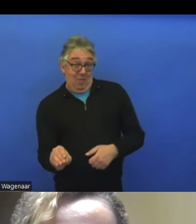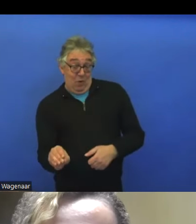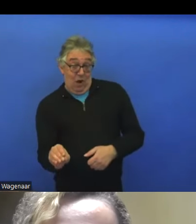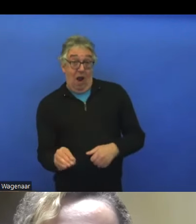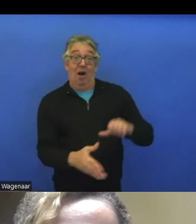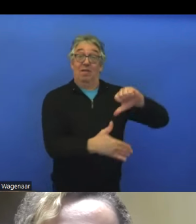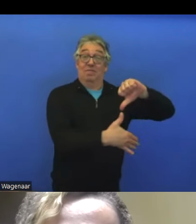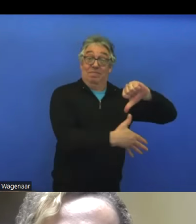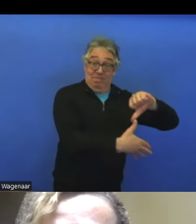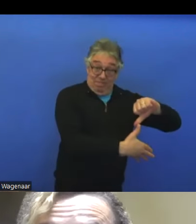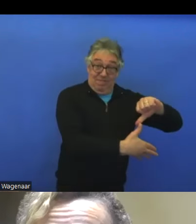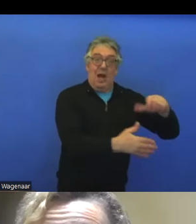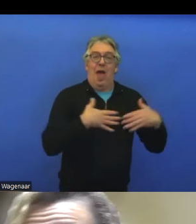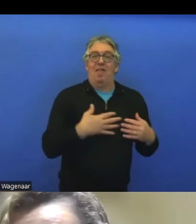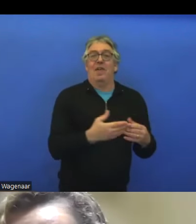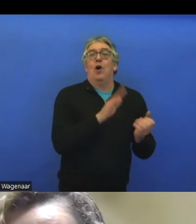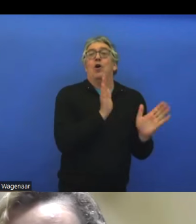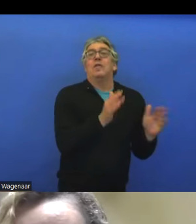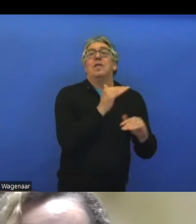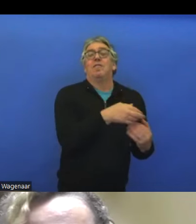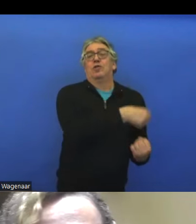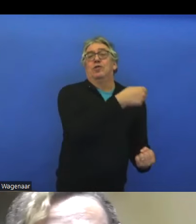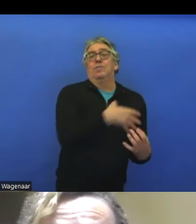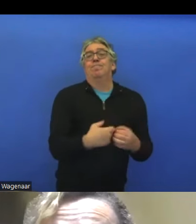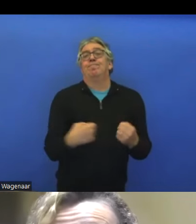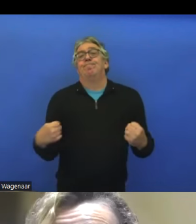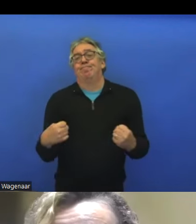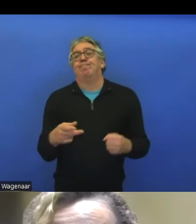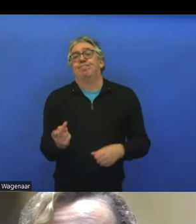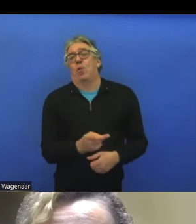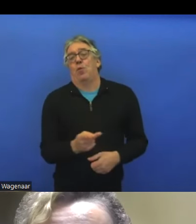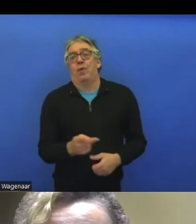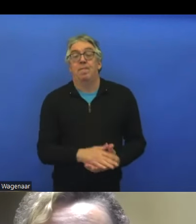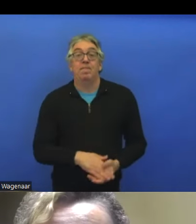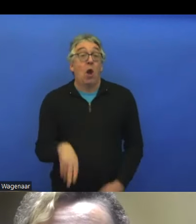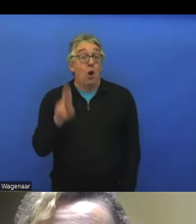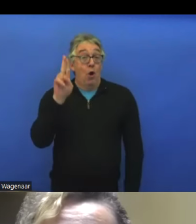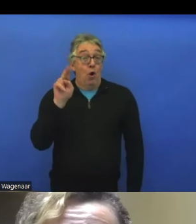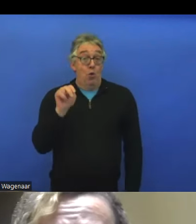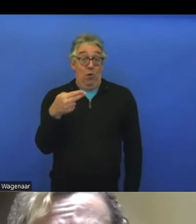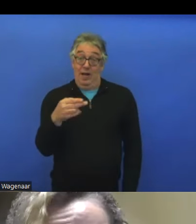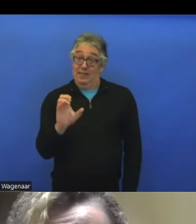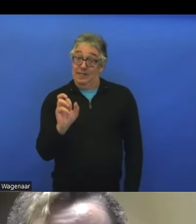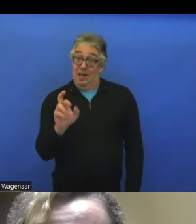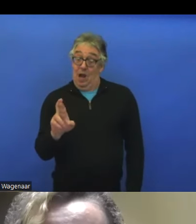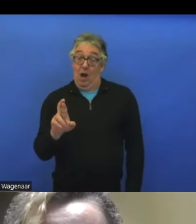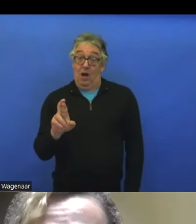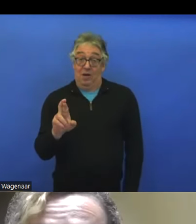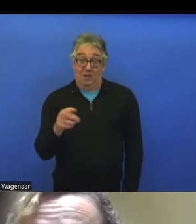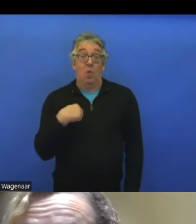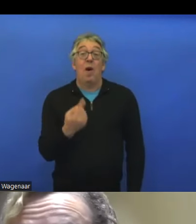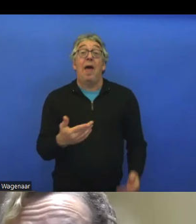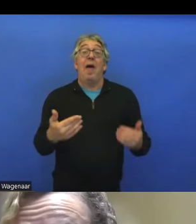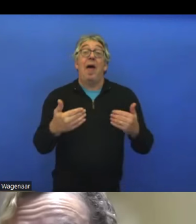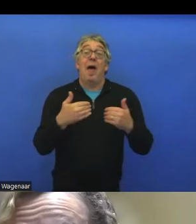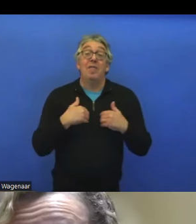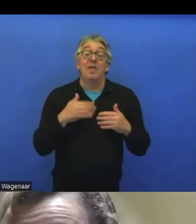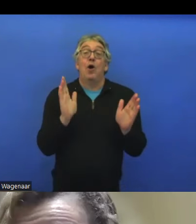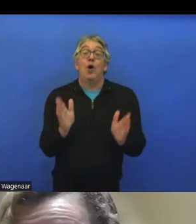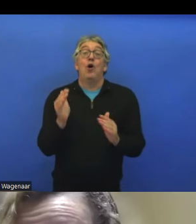America, in Africa. For UNHCR, we also have an extended, we don't call it an extended definition, we call it an